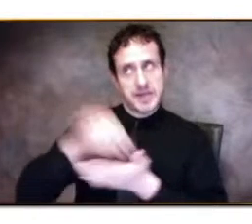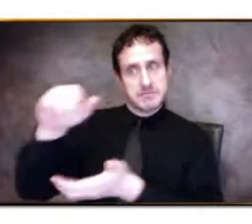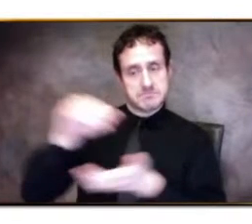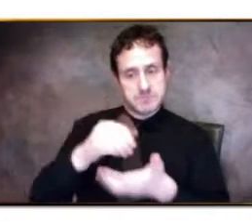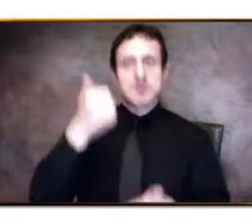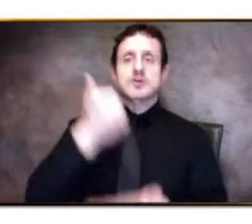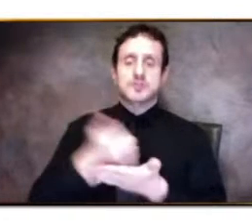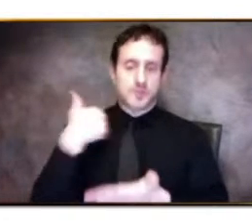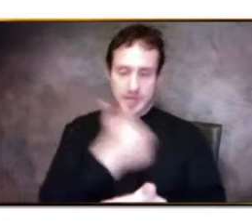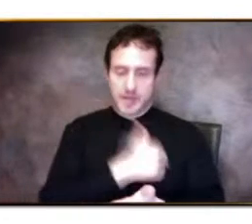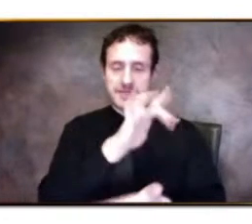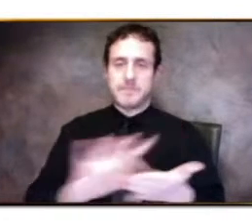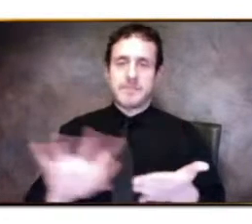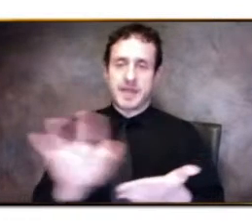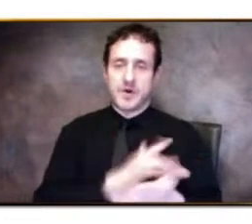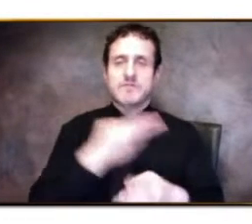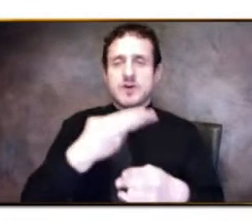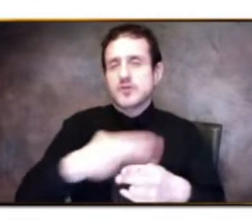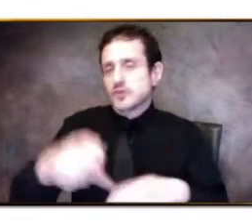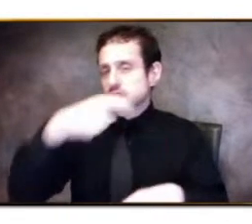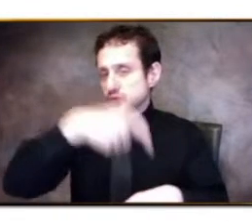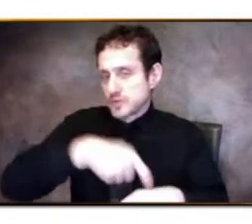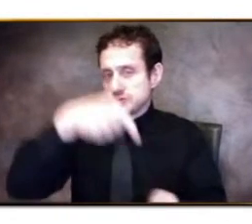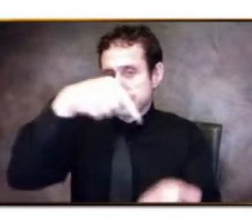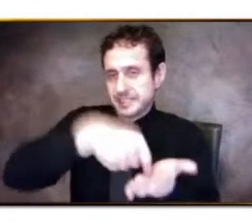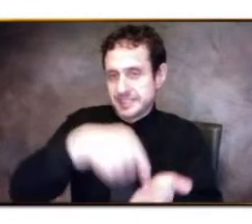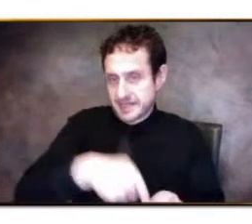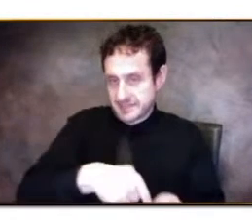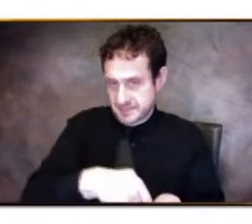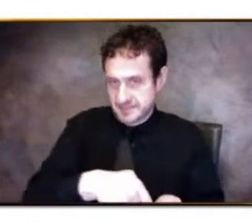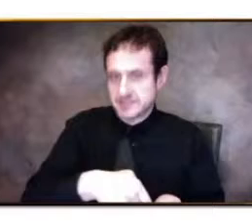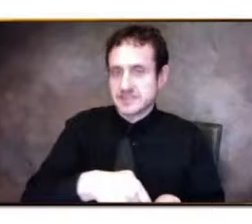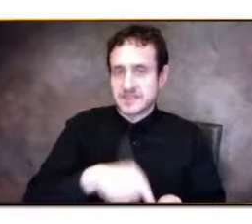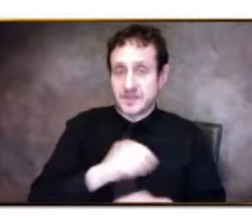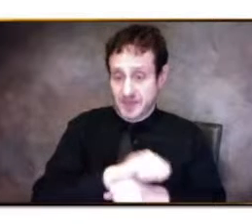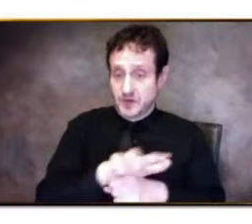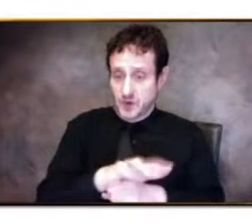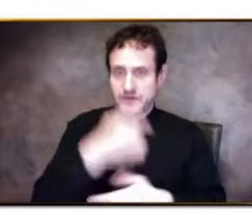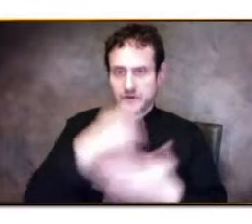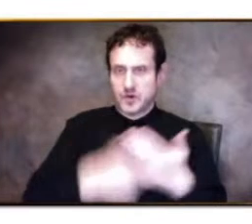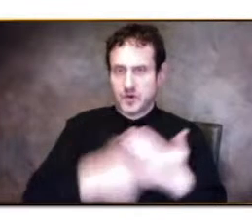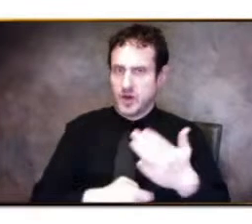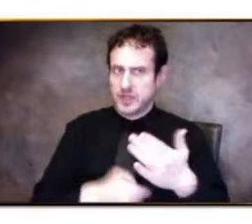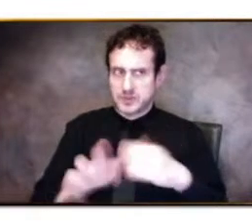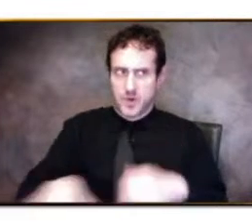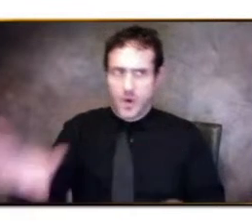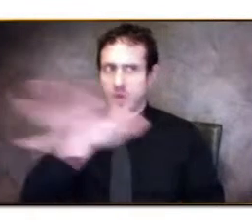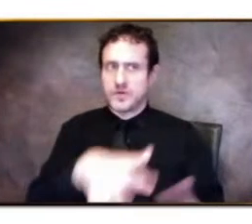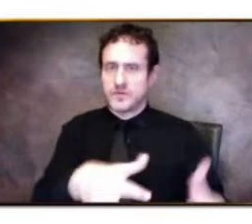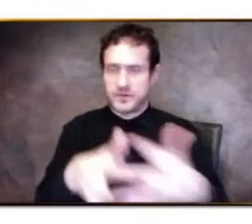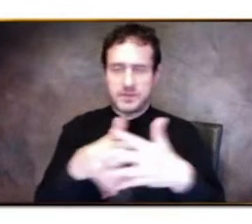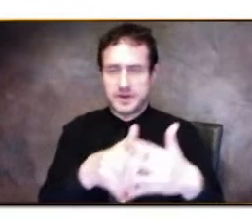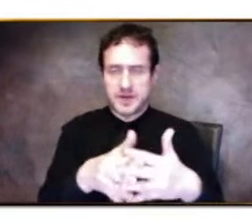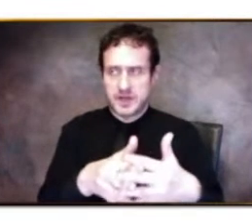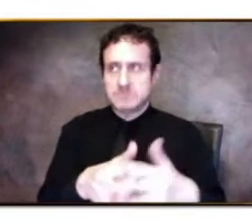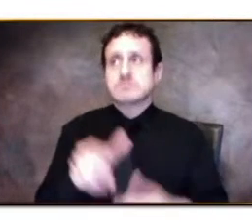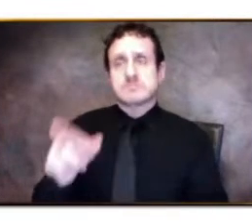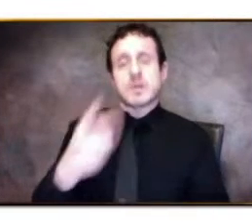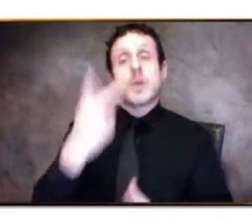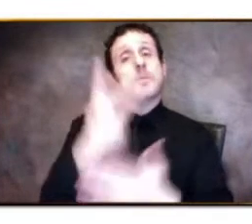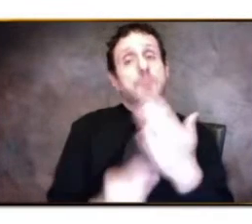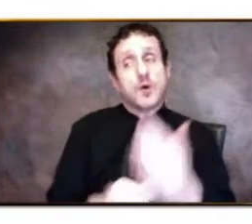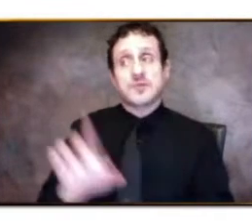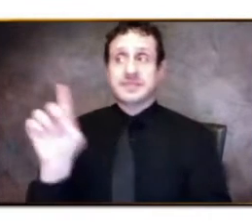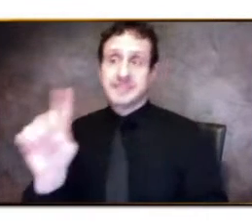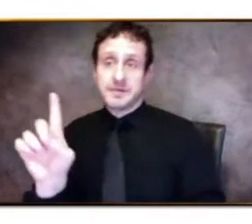short-term deficits that COVID has created across the nation. Because there has been movement among a bipartisan group of